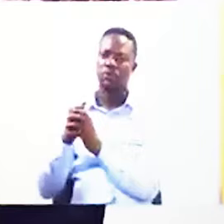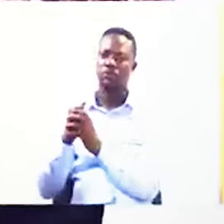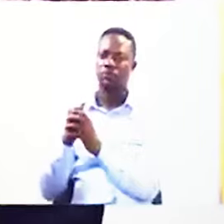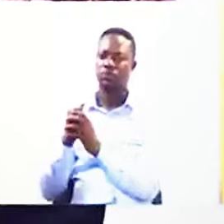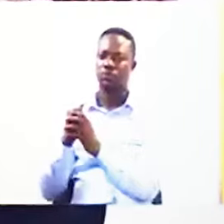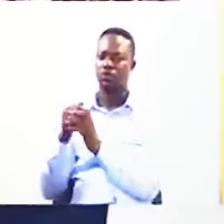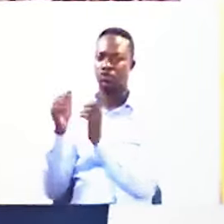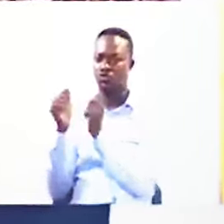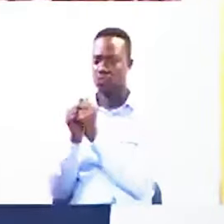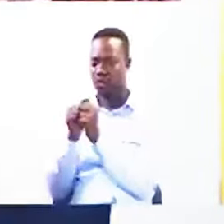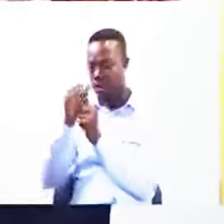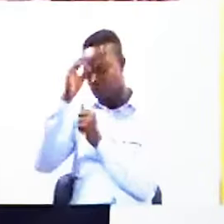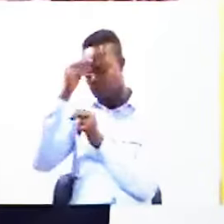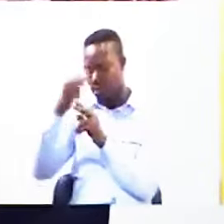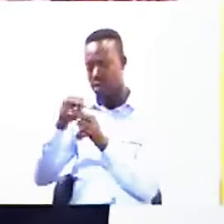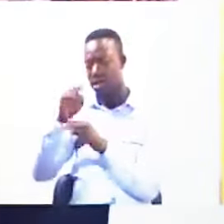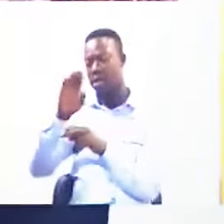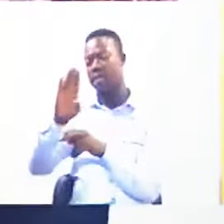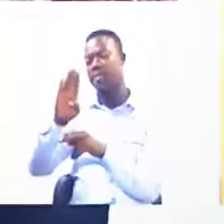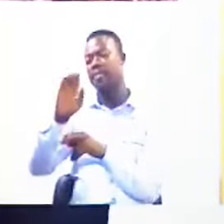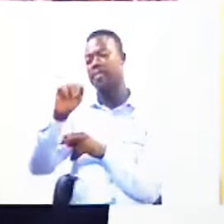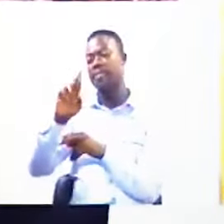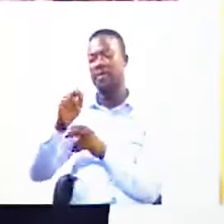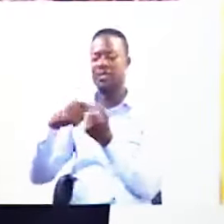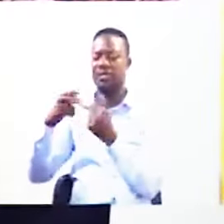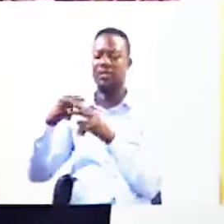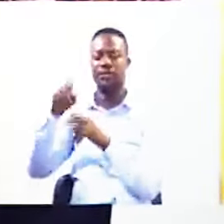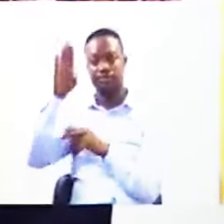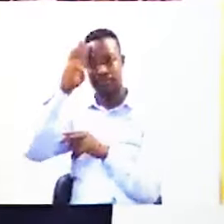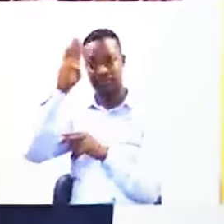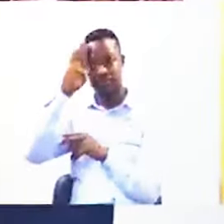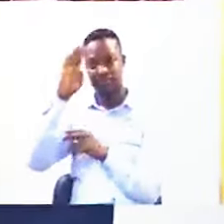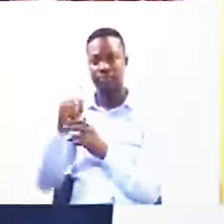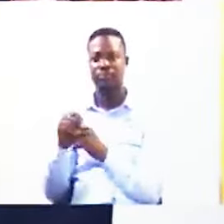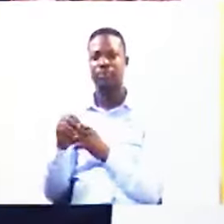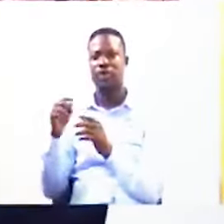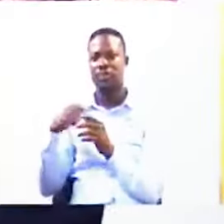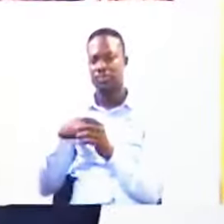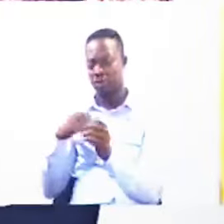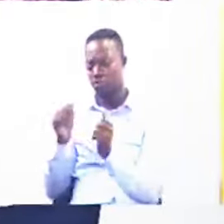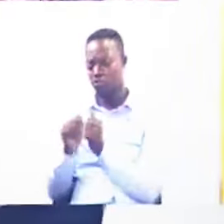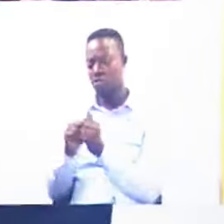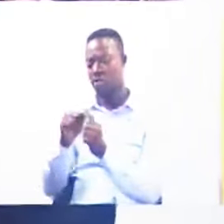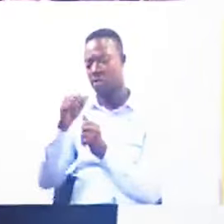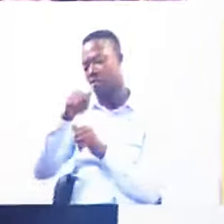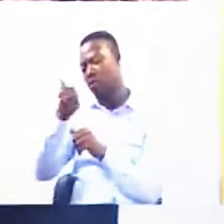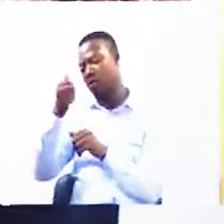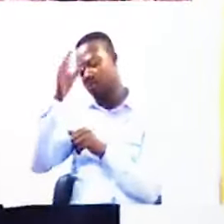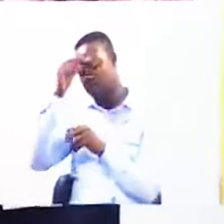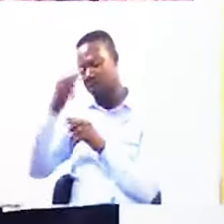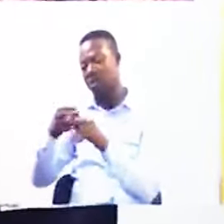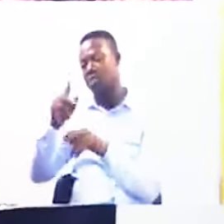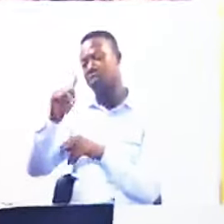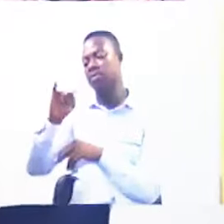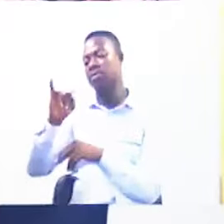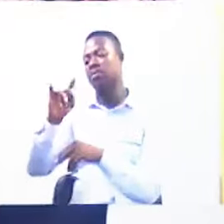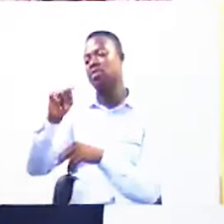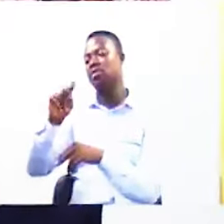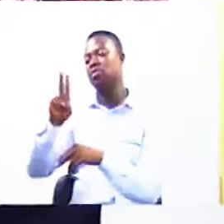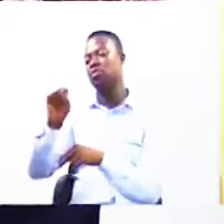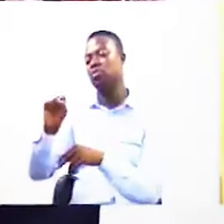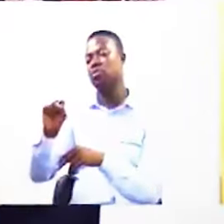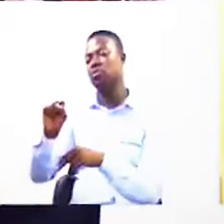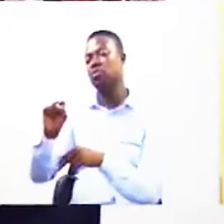with Barnabas. I took Titus along also. And no actually in fear do